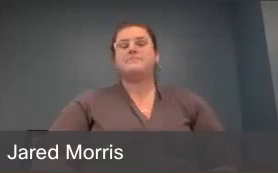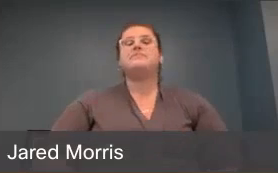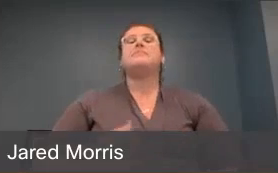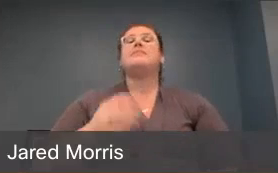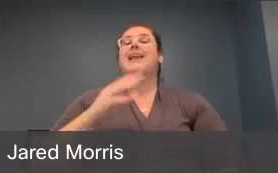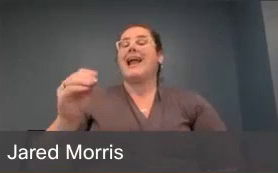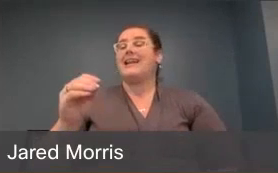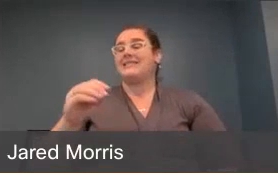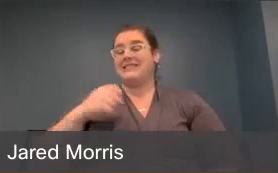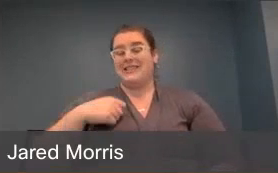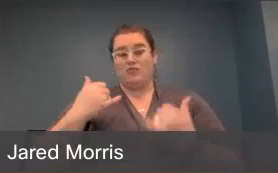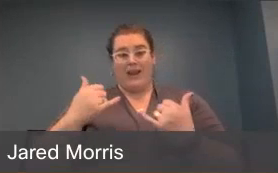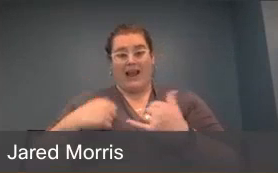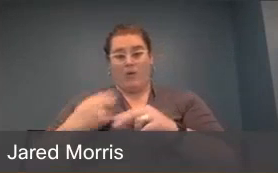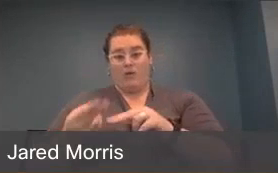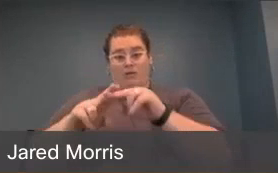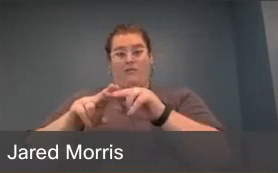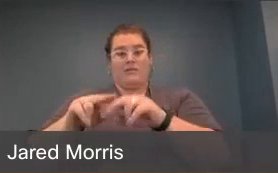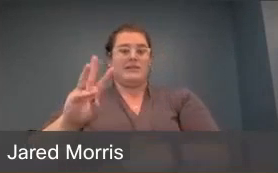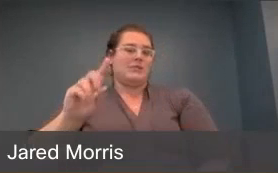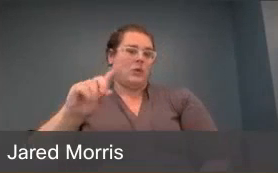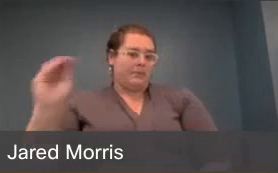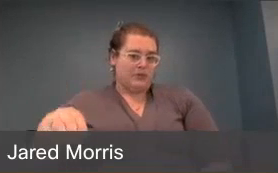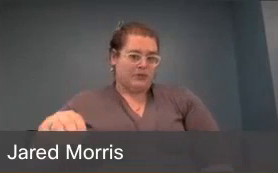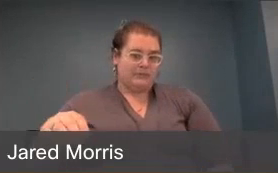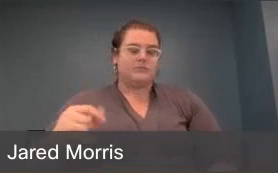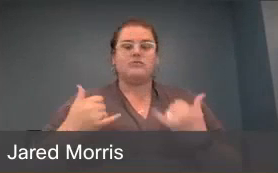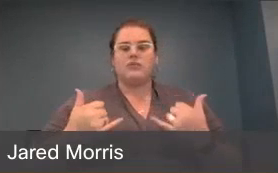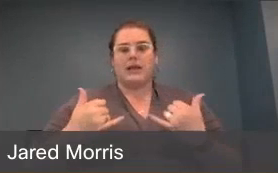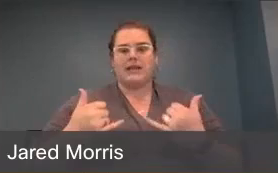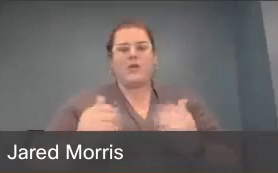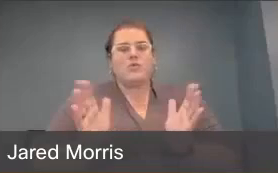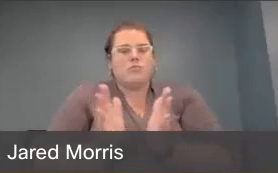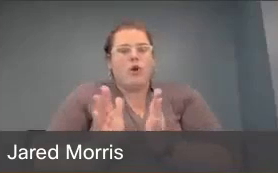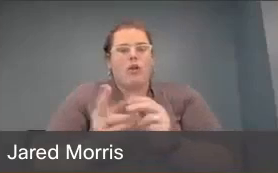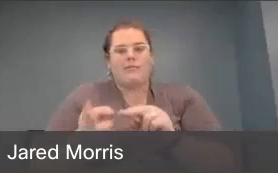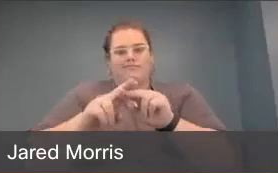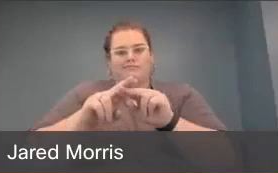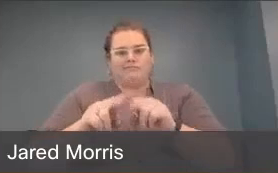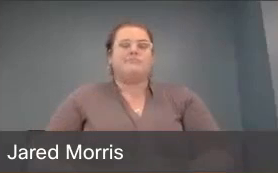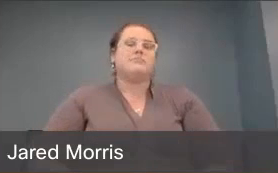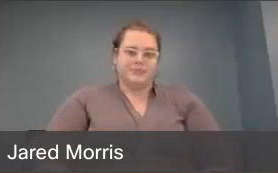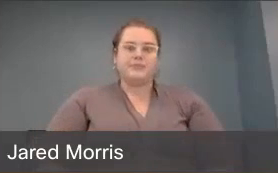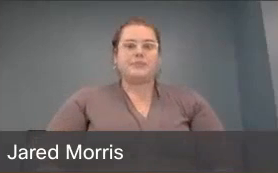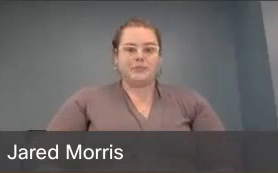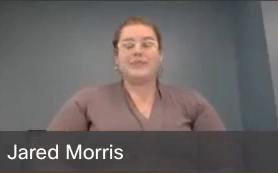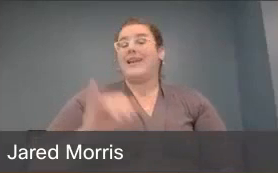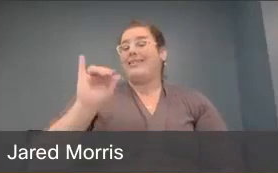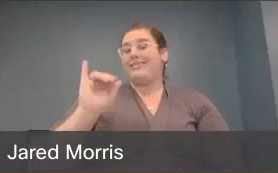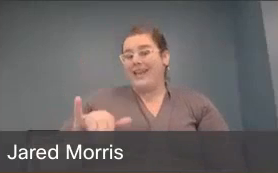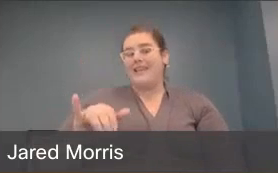61%. And that is our COVID-related data. We